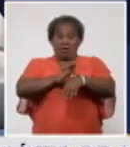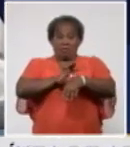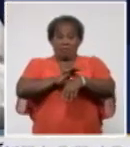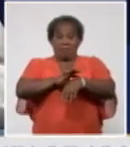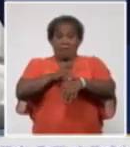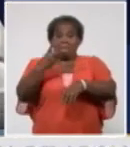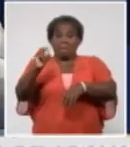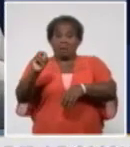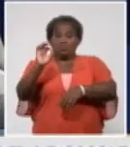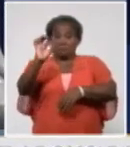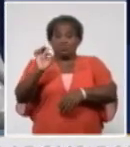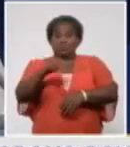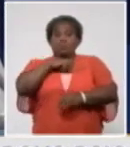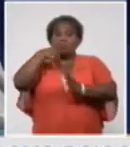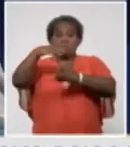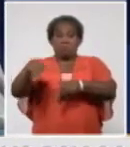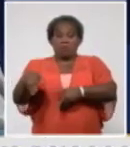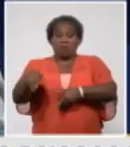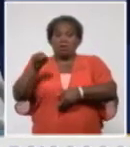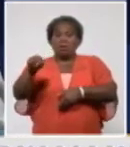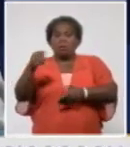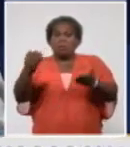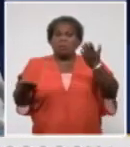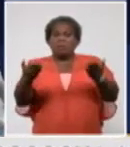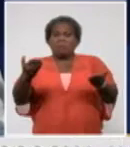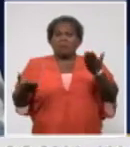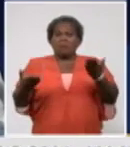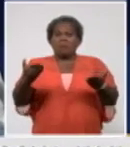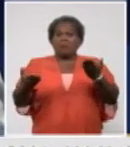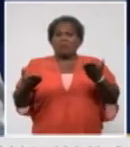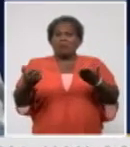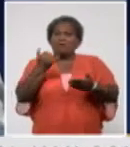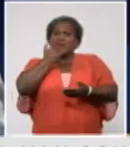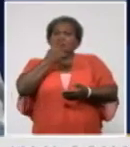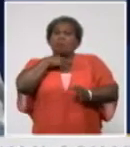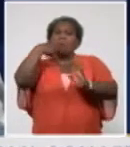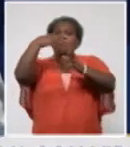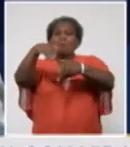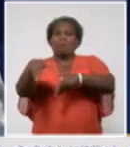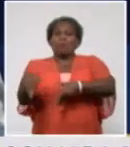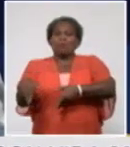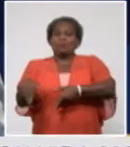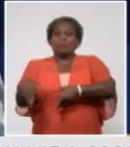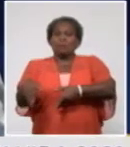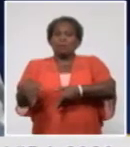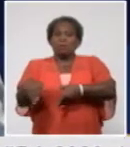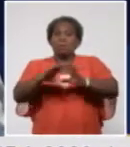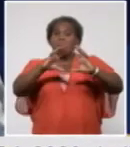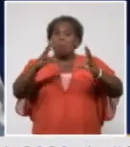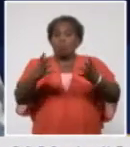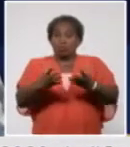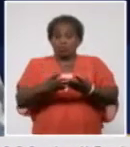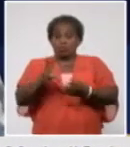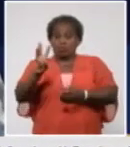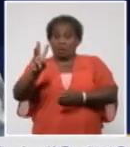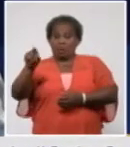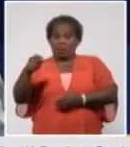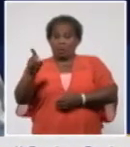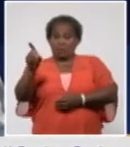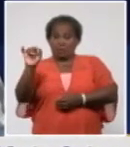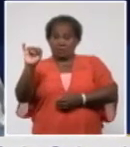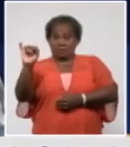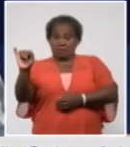pandemic. Yesterday, 99 patients were discharged from hospital, a positive indicator concerning